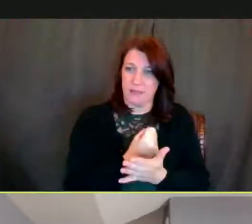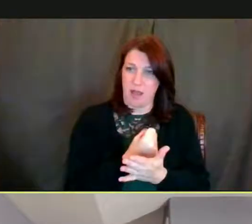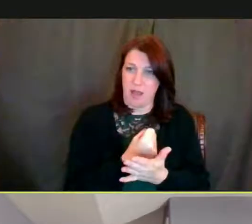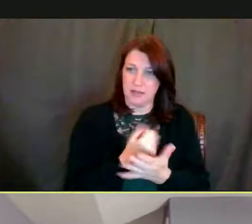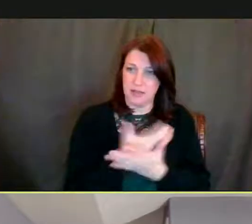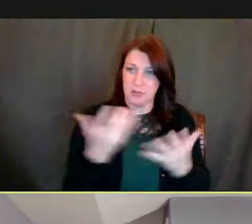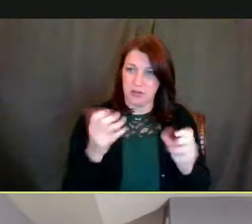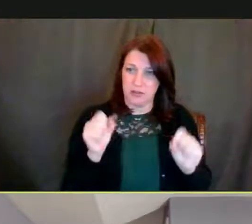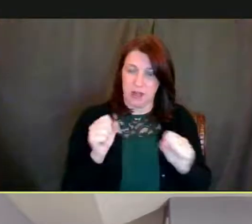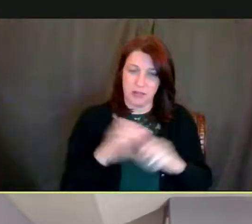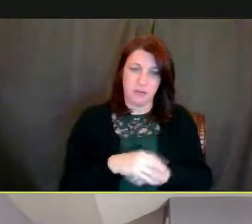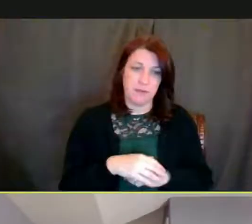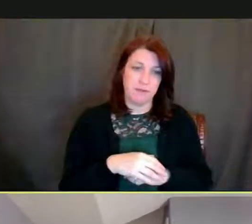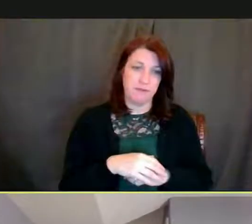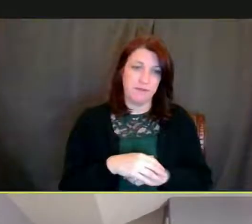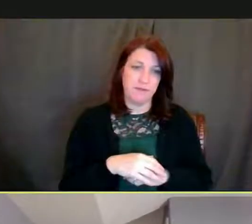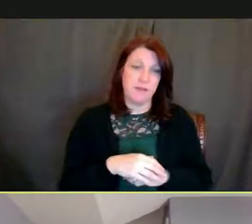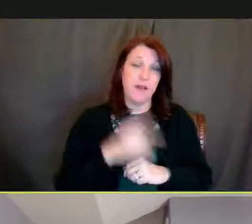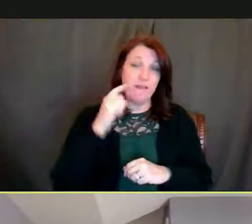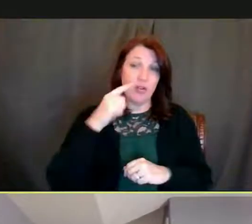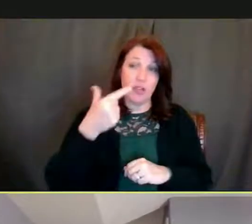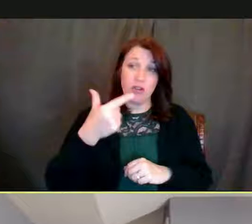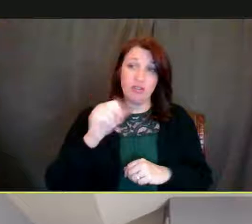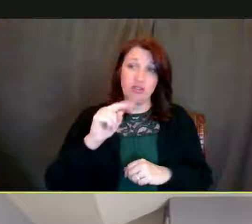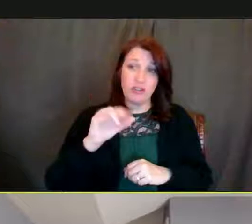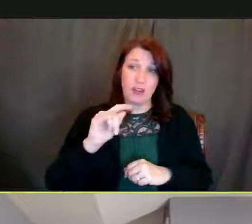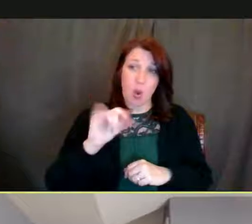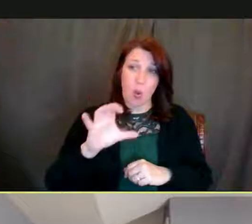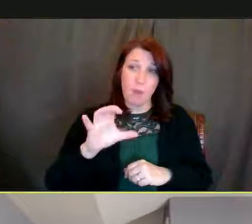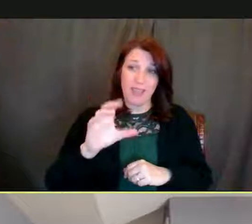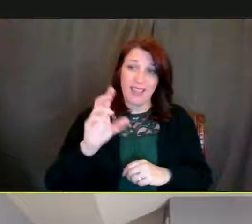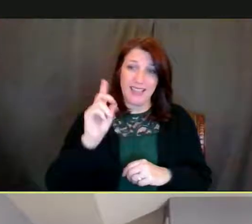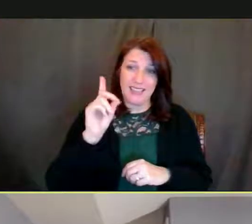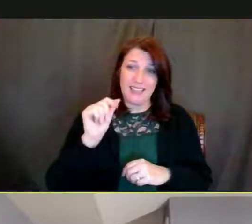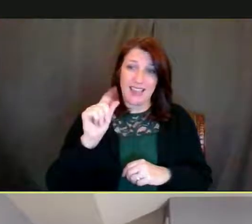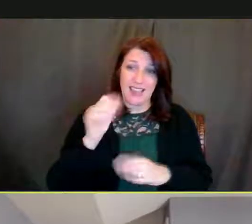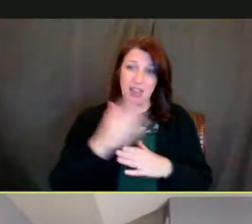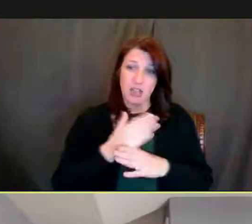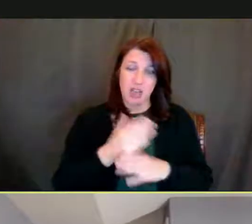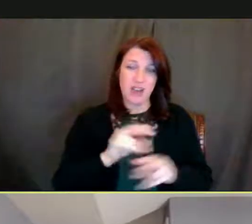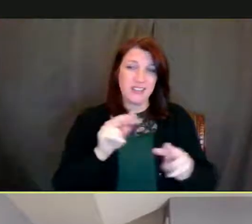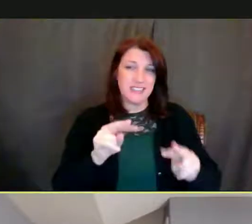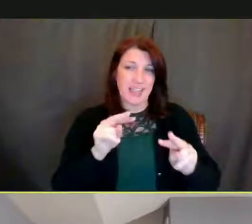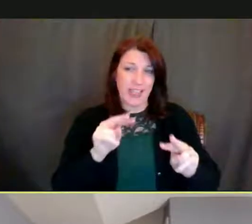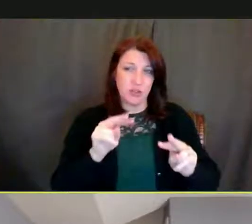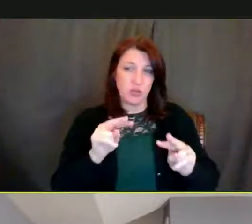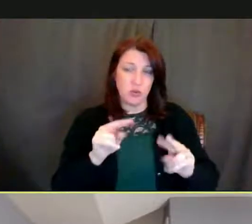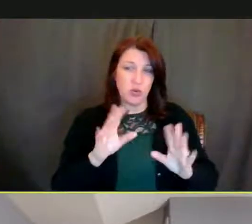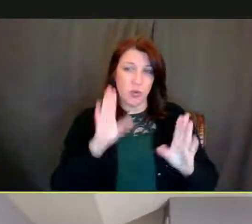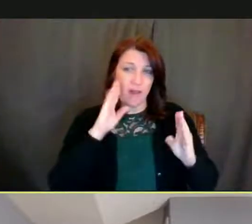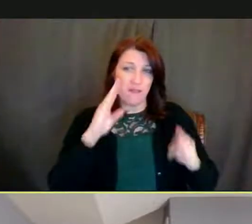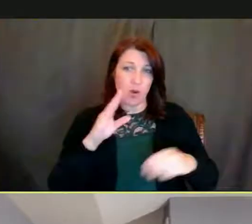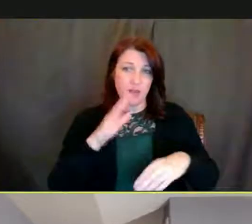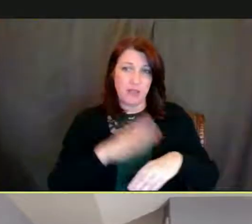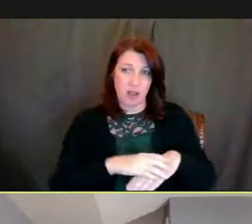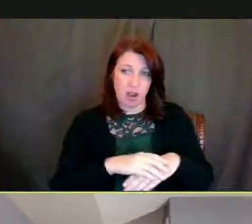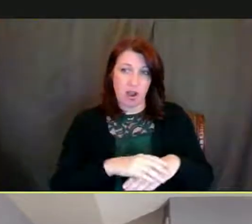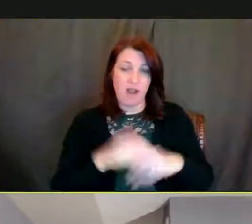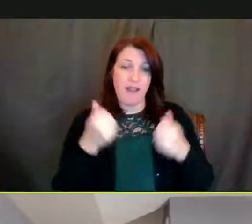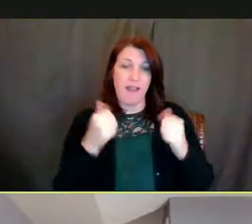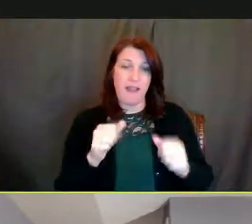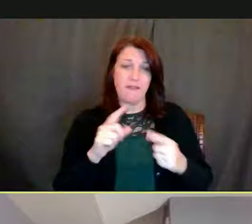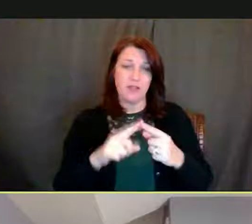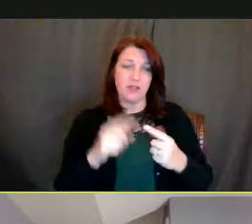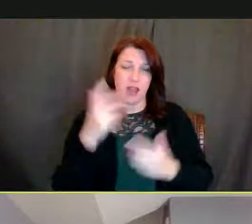particular point, for the genomic data sharing policy, stay tuned. We are actually focusing on efforts to